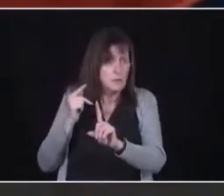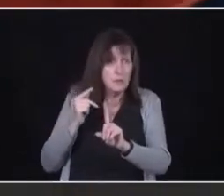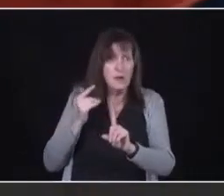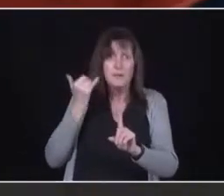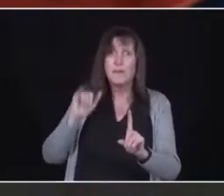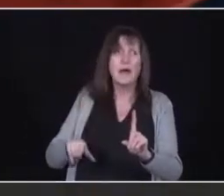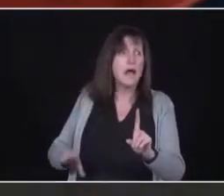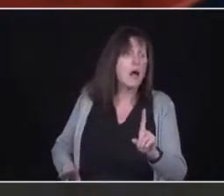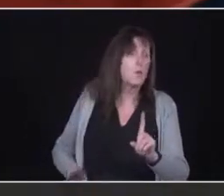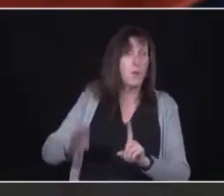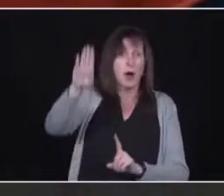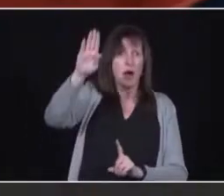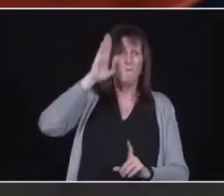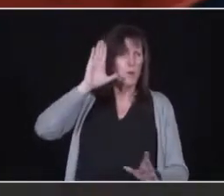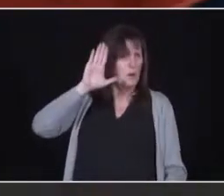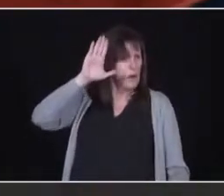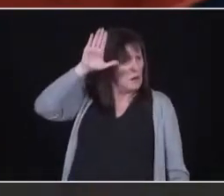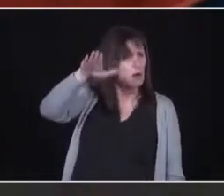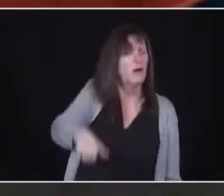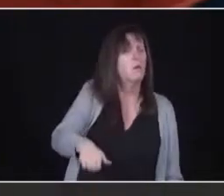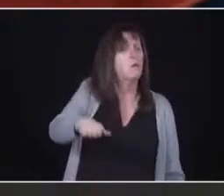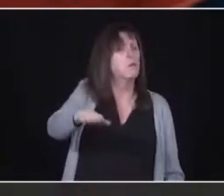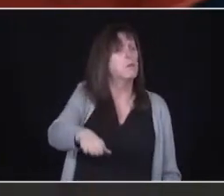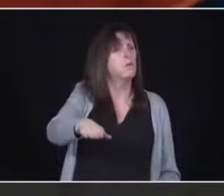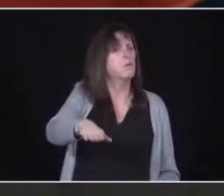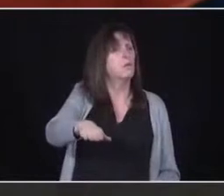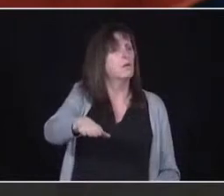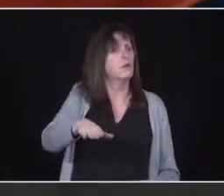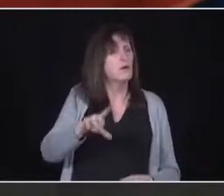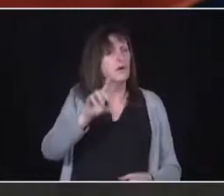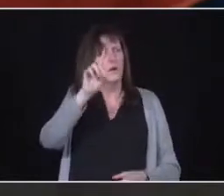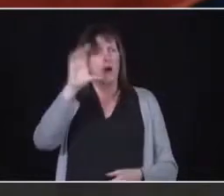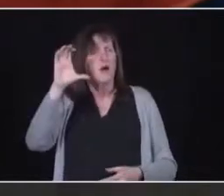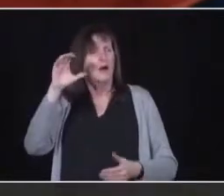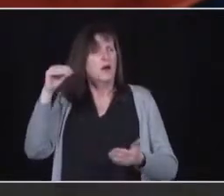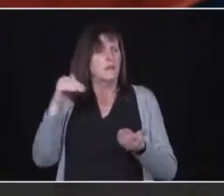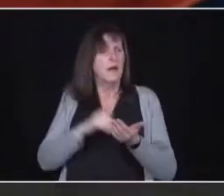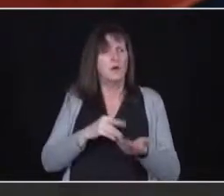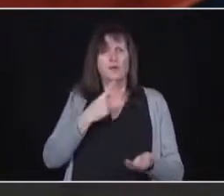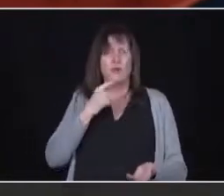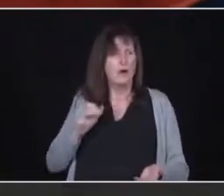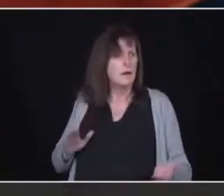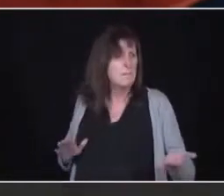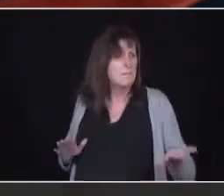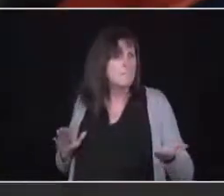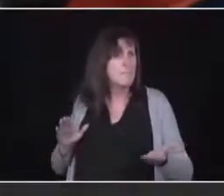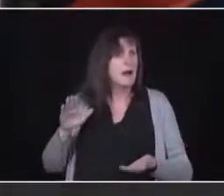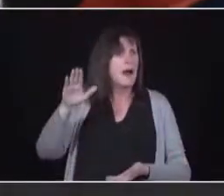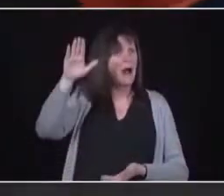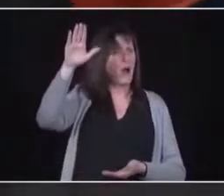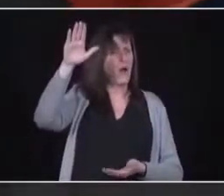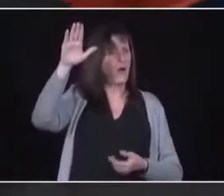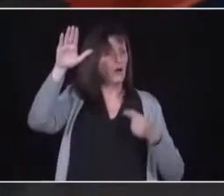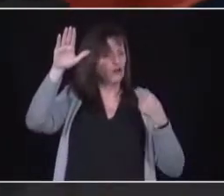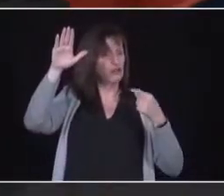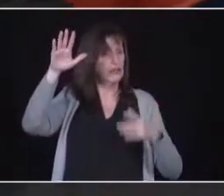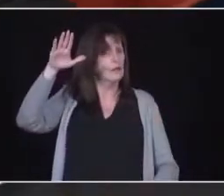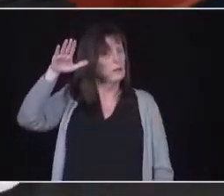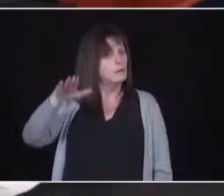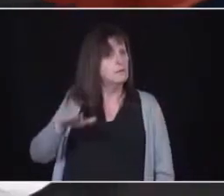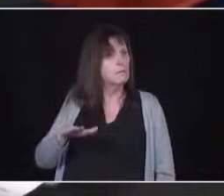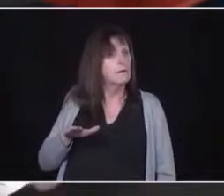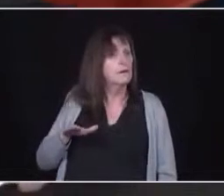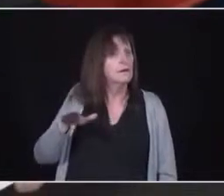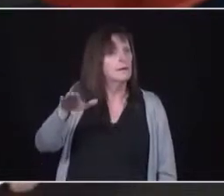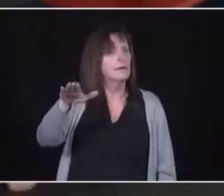is 100,000 up there. This is if you do 300,000. It's night and day.